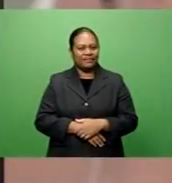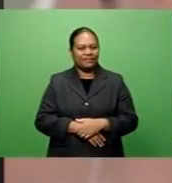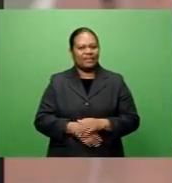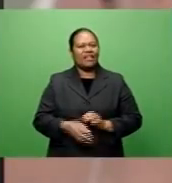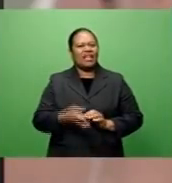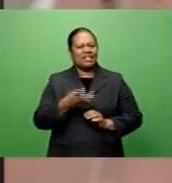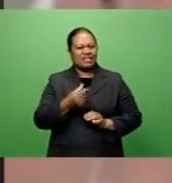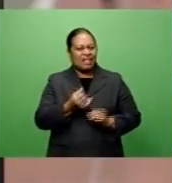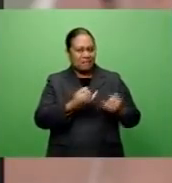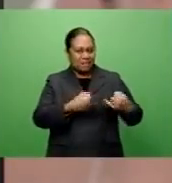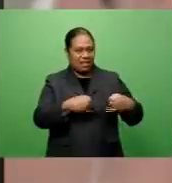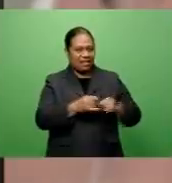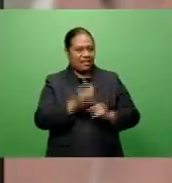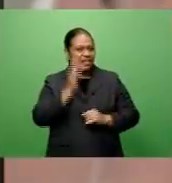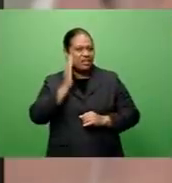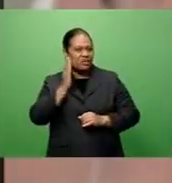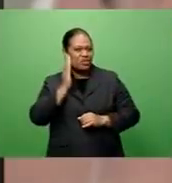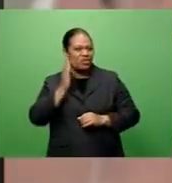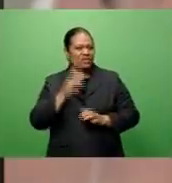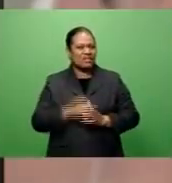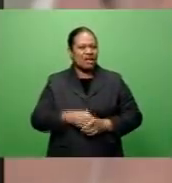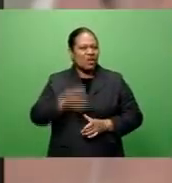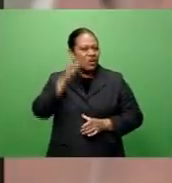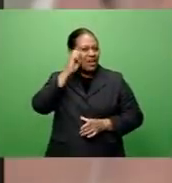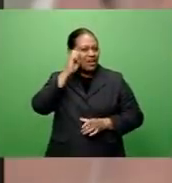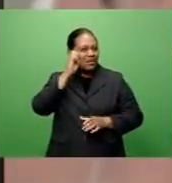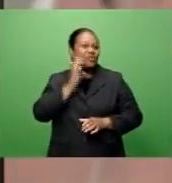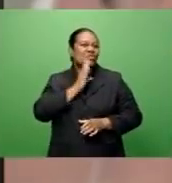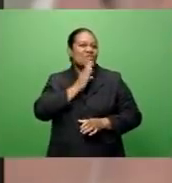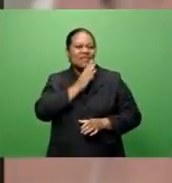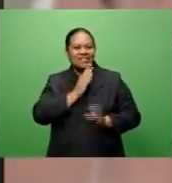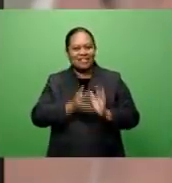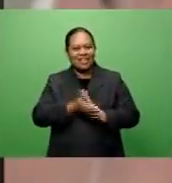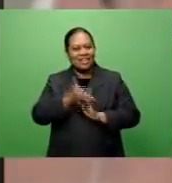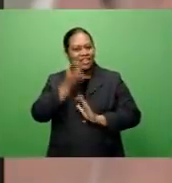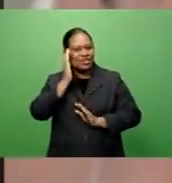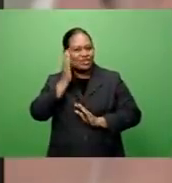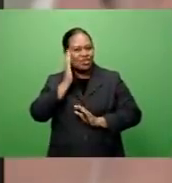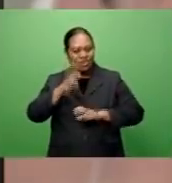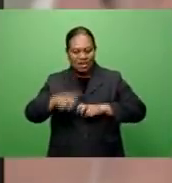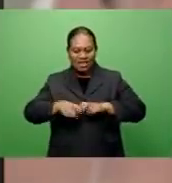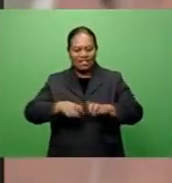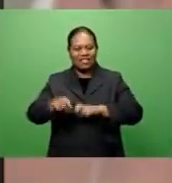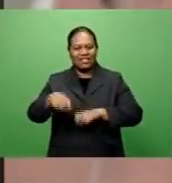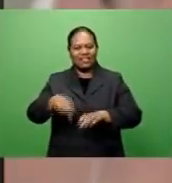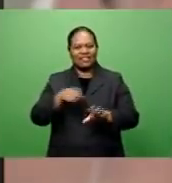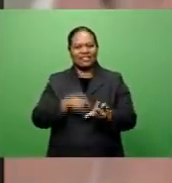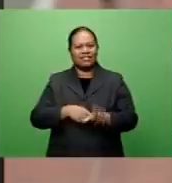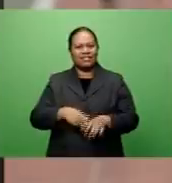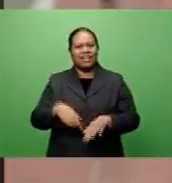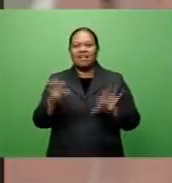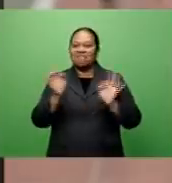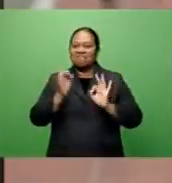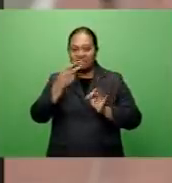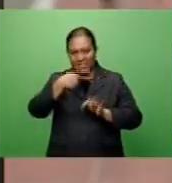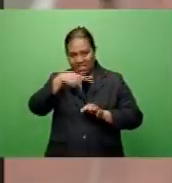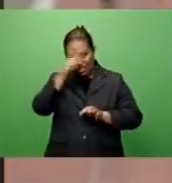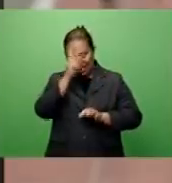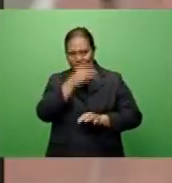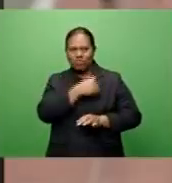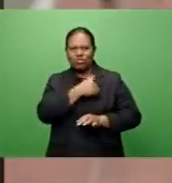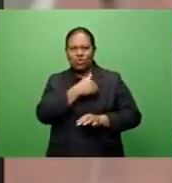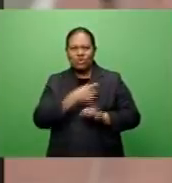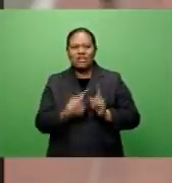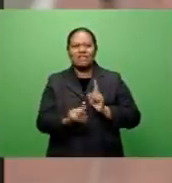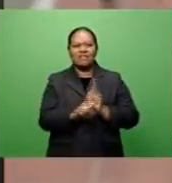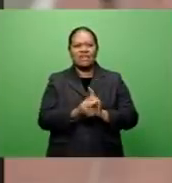Some maritime schools are expected to miss out on secondary schools athletics this year. There will be no Kandavu zone meet, while Mbua